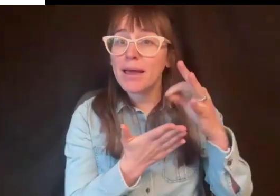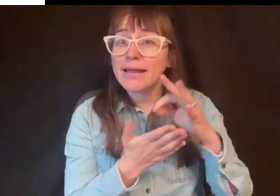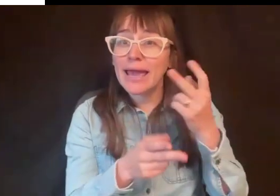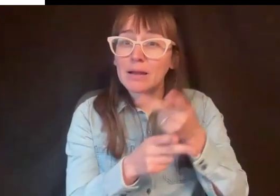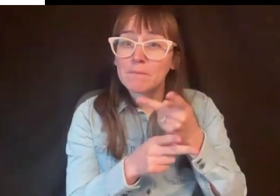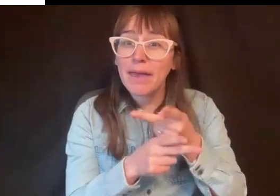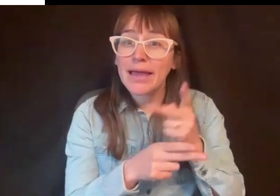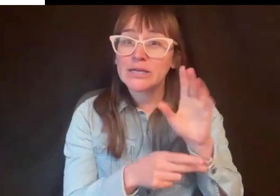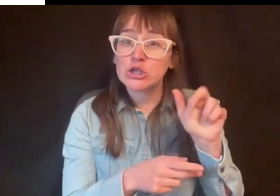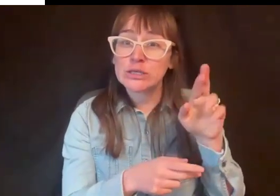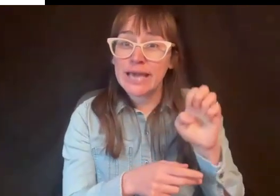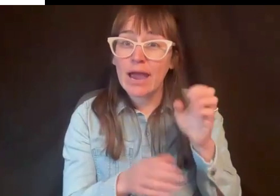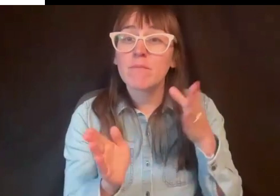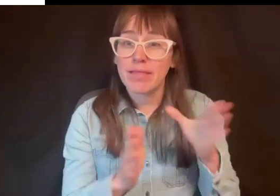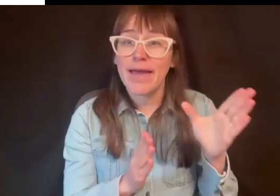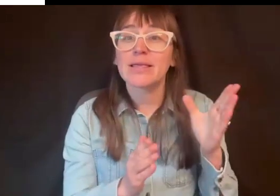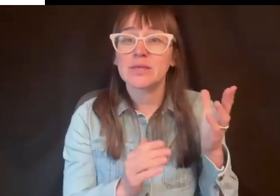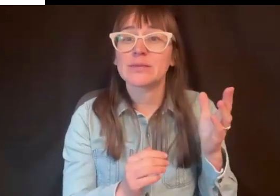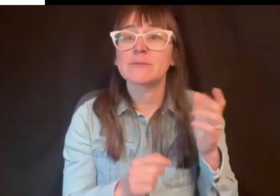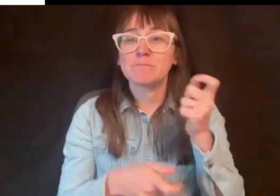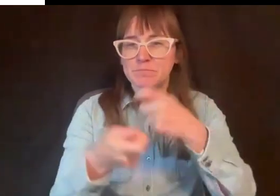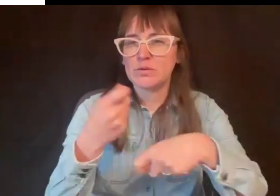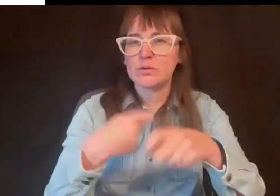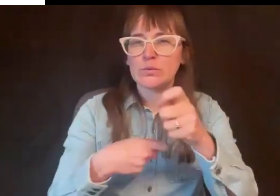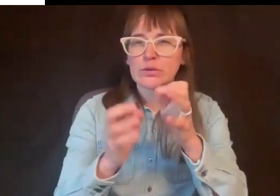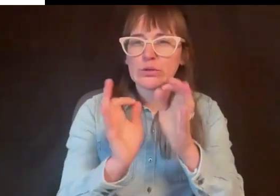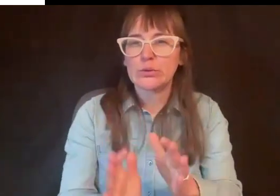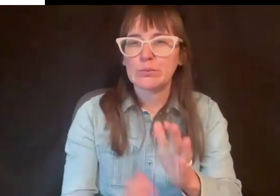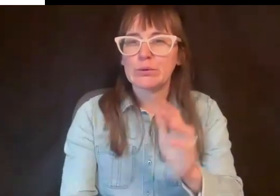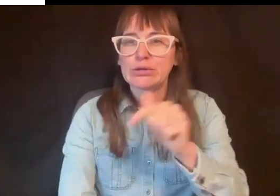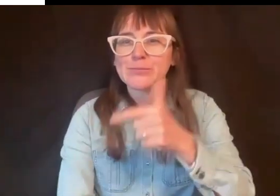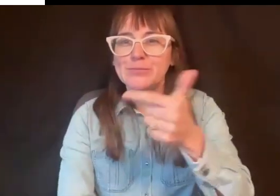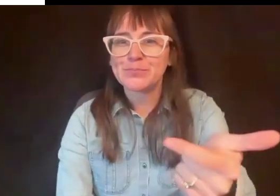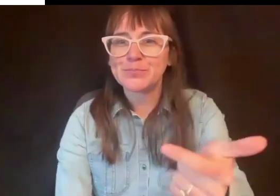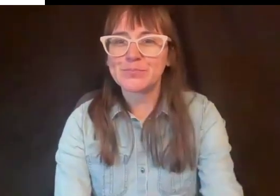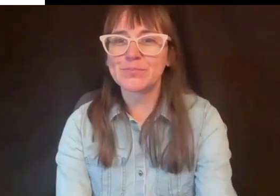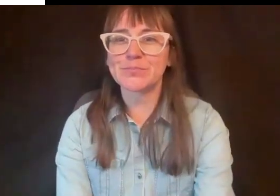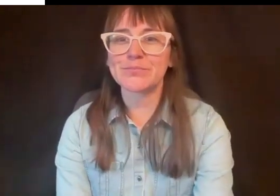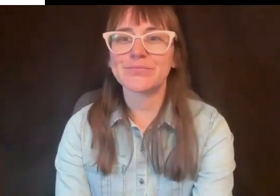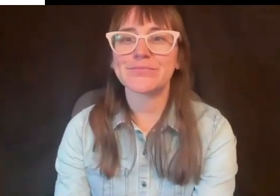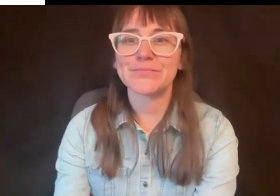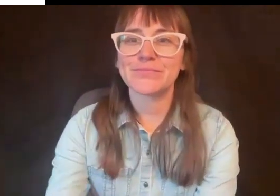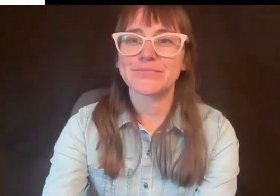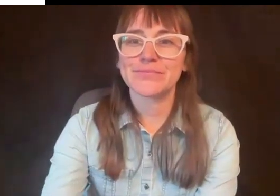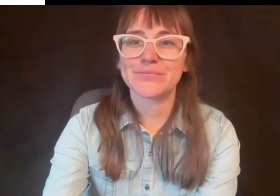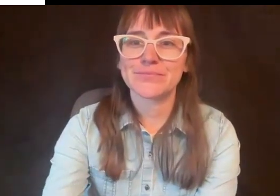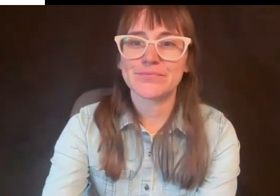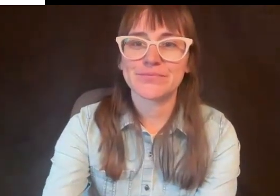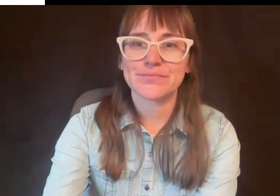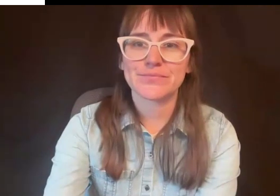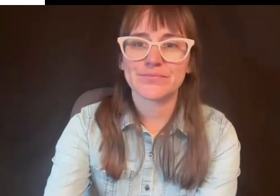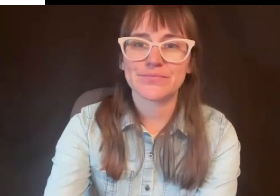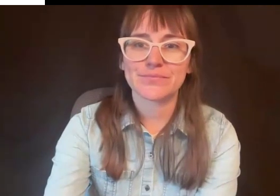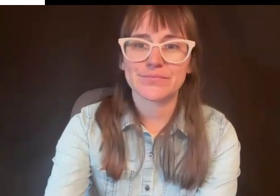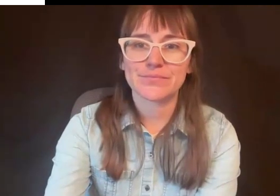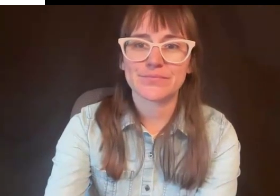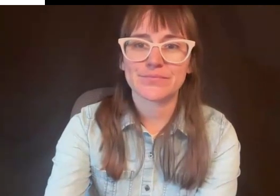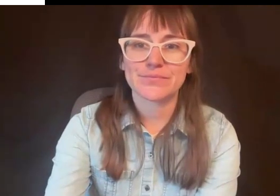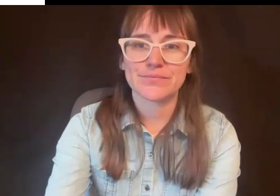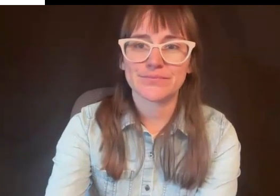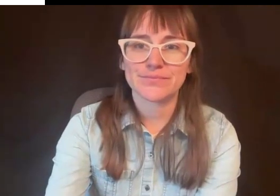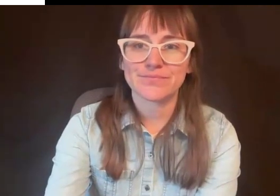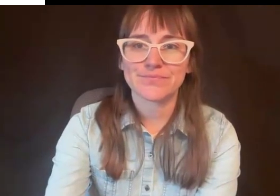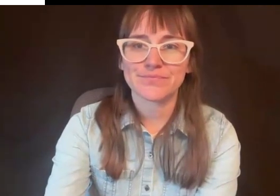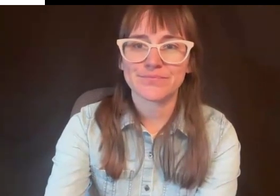plans. We understand that in smaller communities, the possibility for individual and organizational conflict of